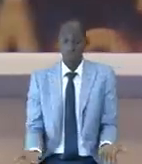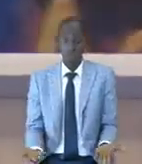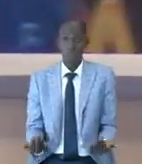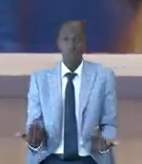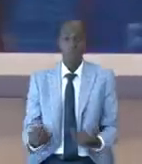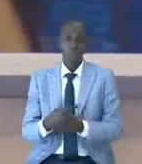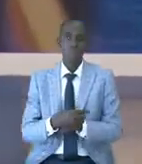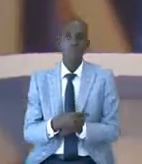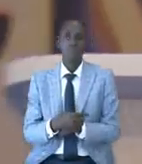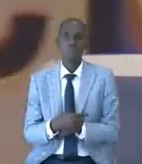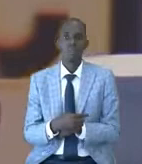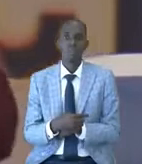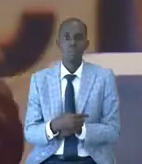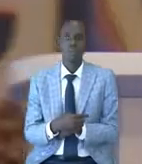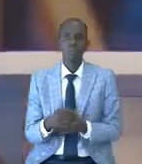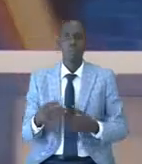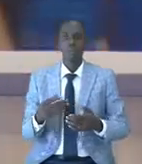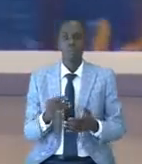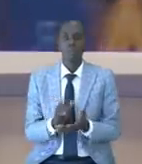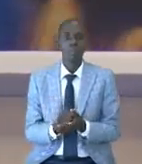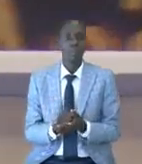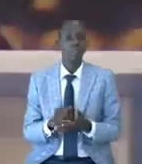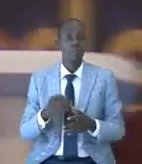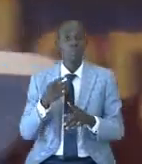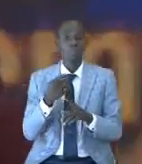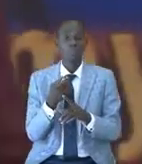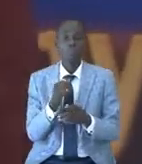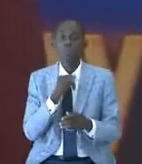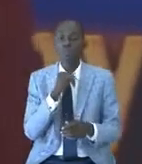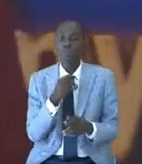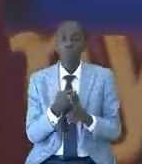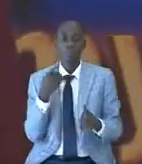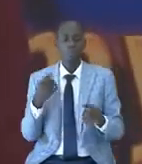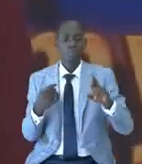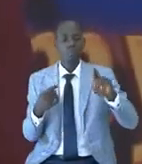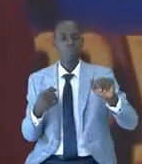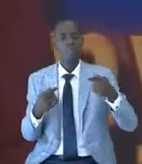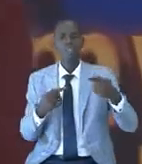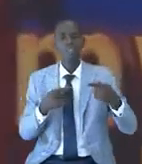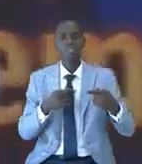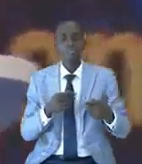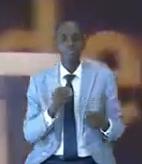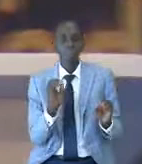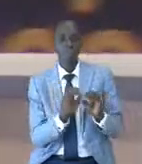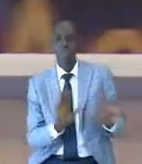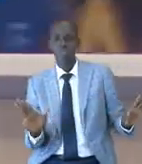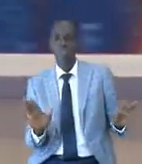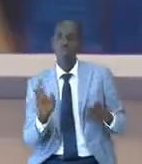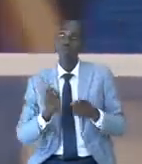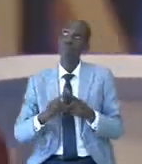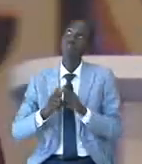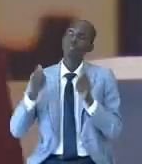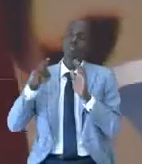Number one, a great change from rags to riches. You started at